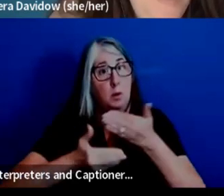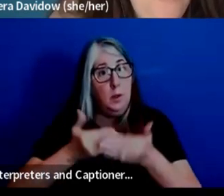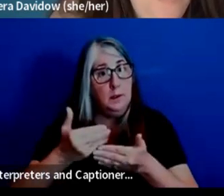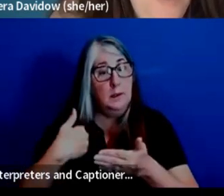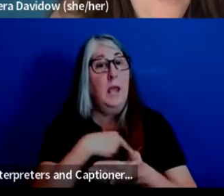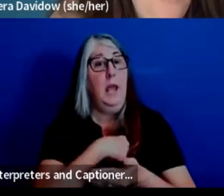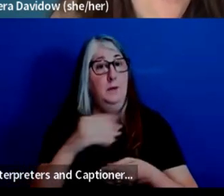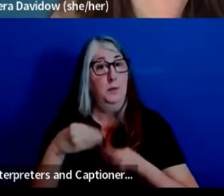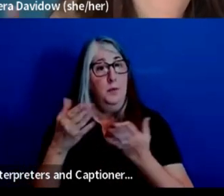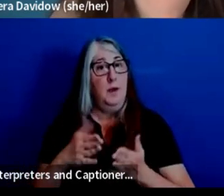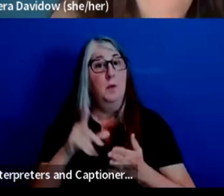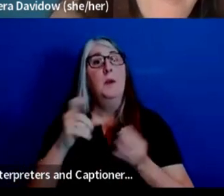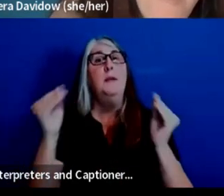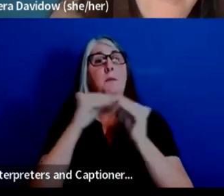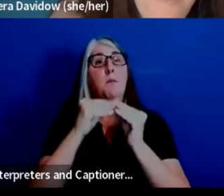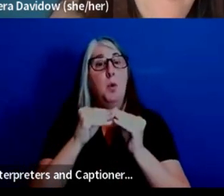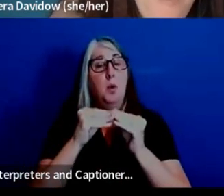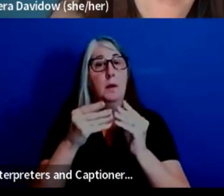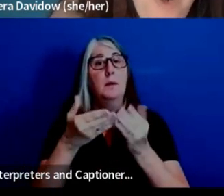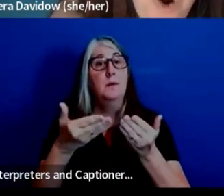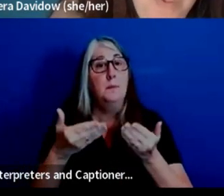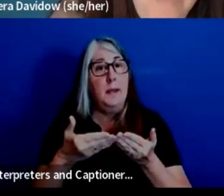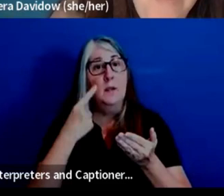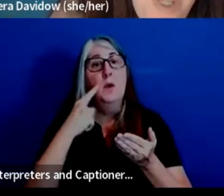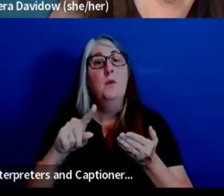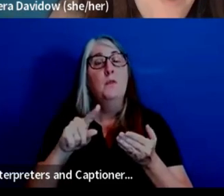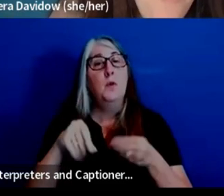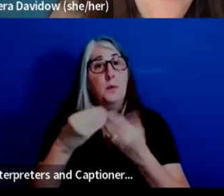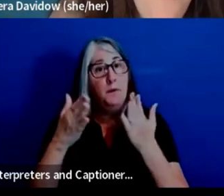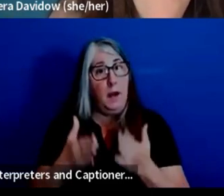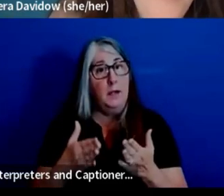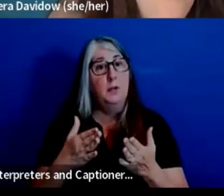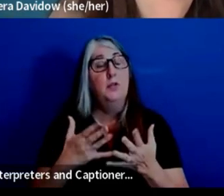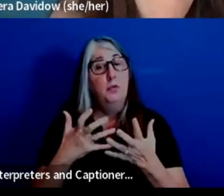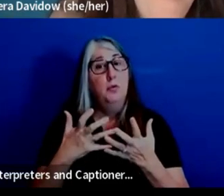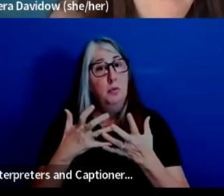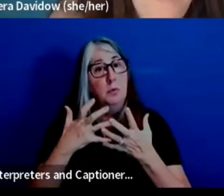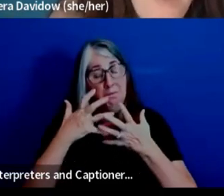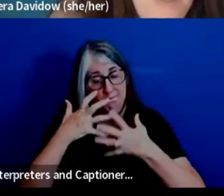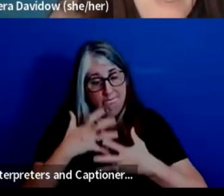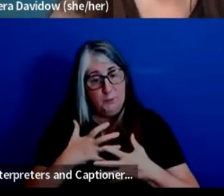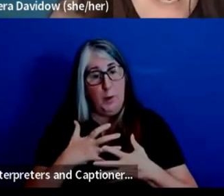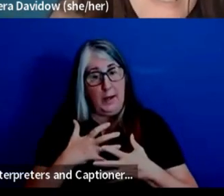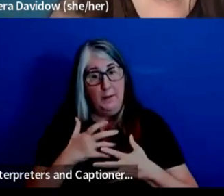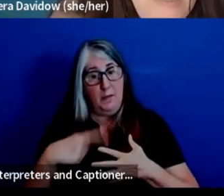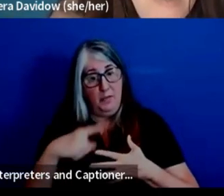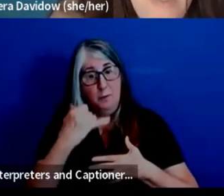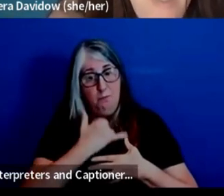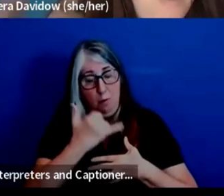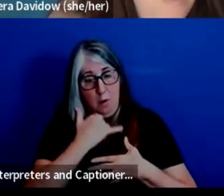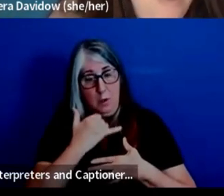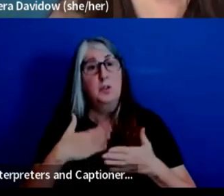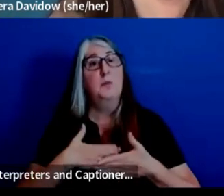more space for providers to grieve that they've done harm, to be open about some of their